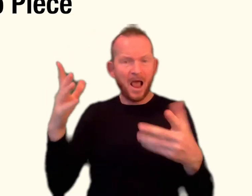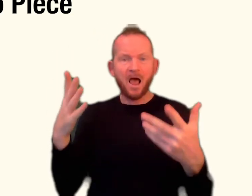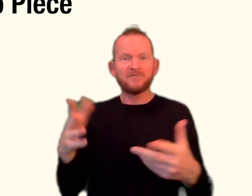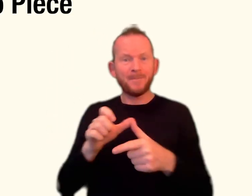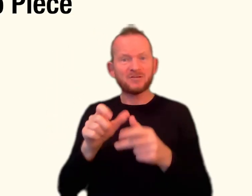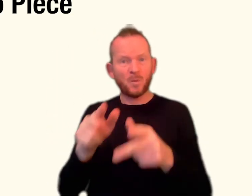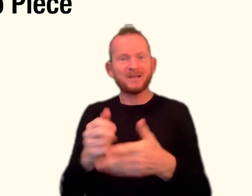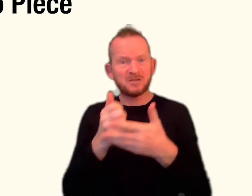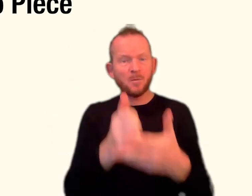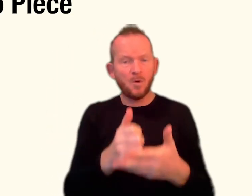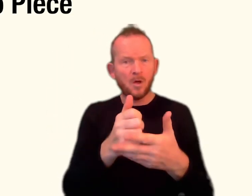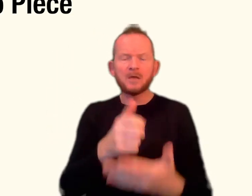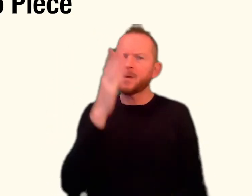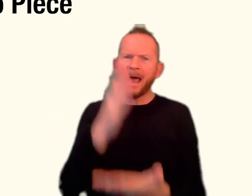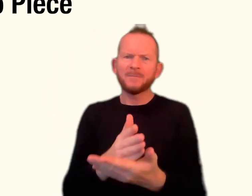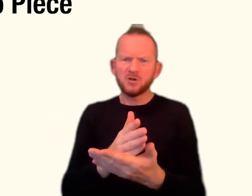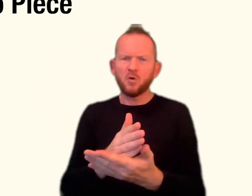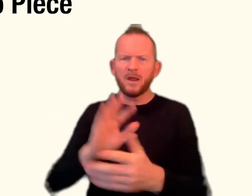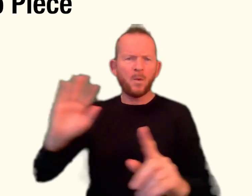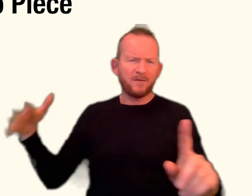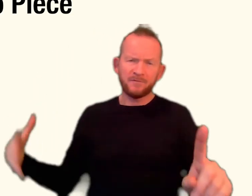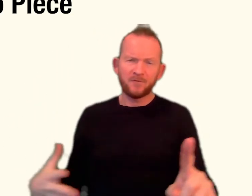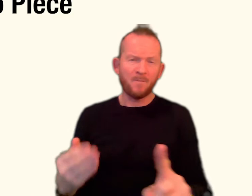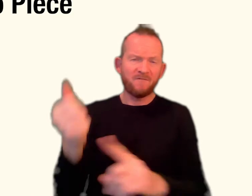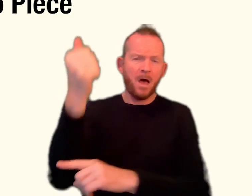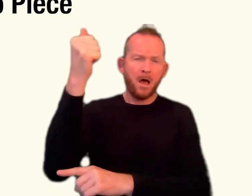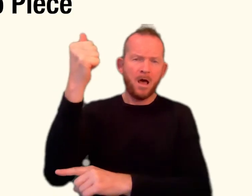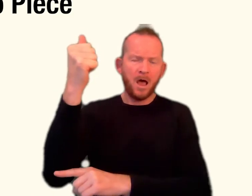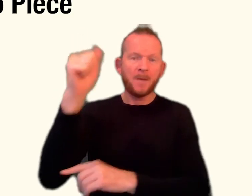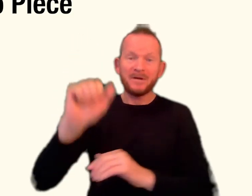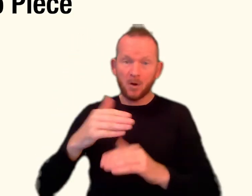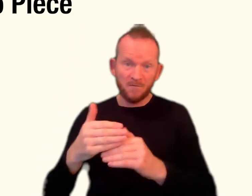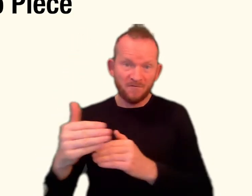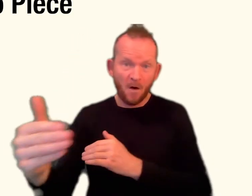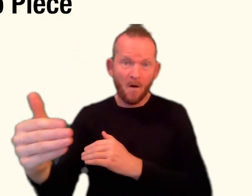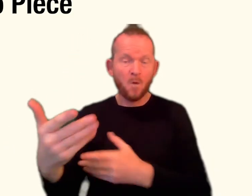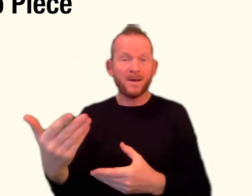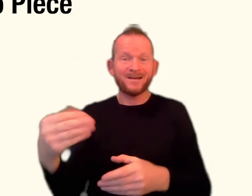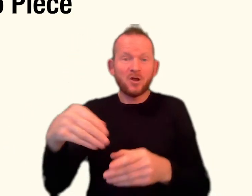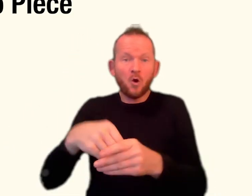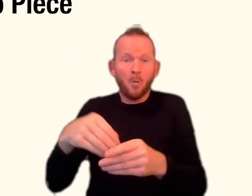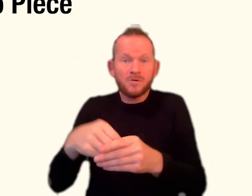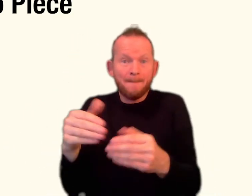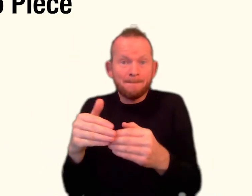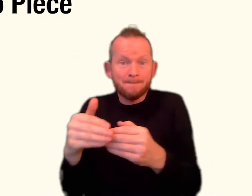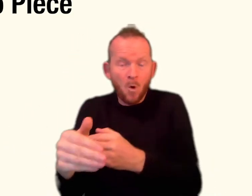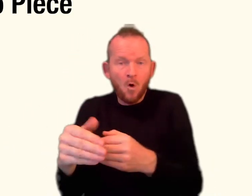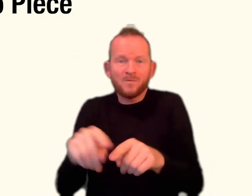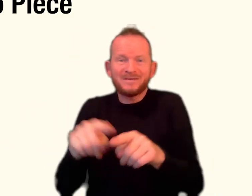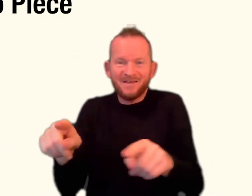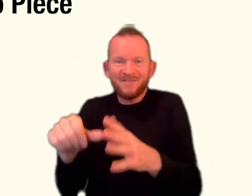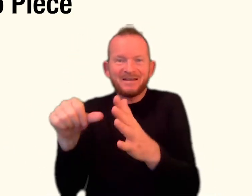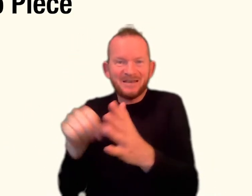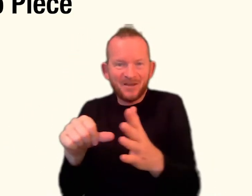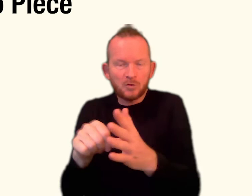support. So absolutely, we've come far. I think we could go a bit further maybe to incorporate even a bit more, whether that's different difficulties as